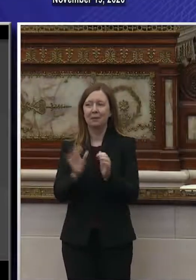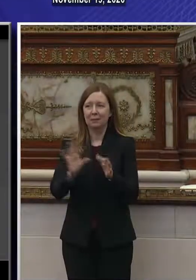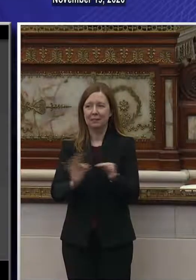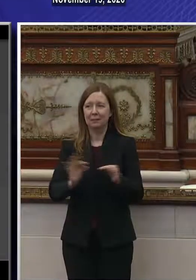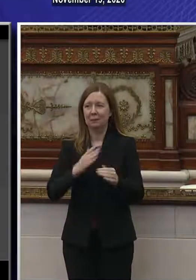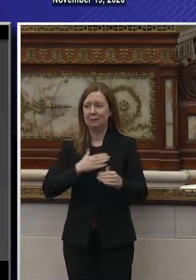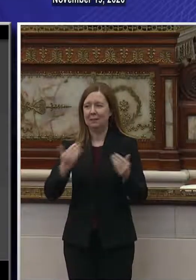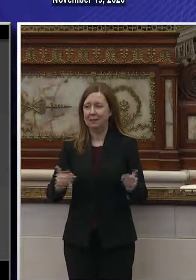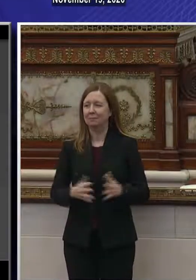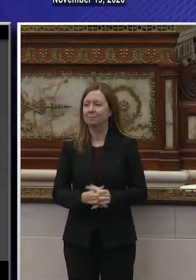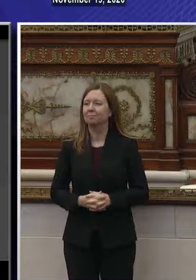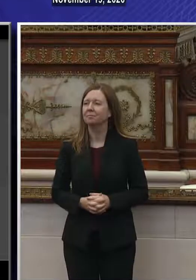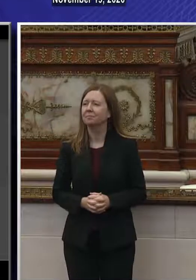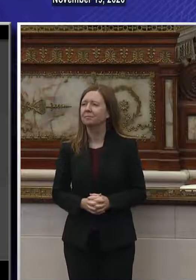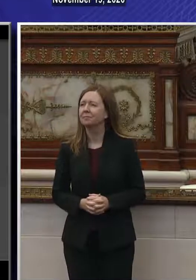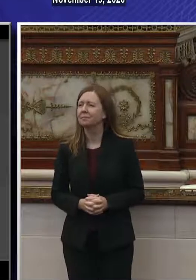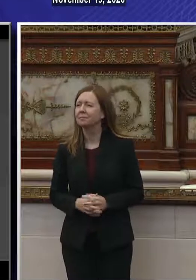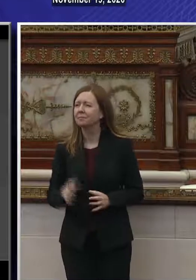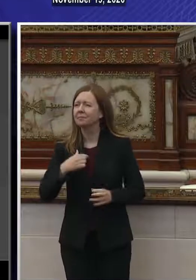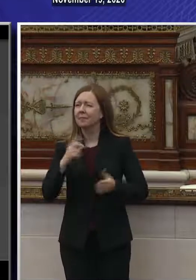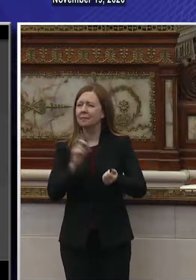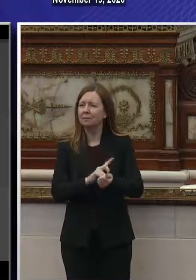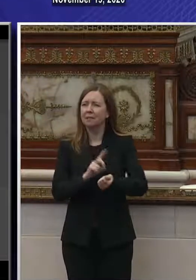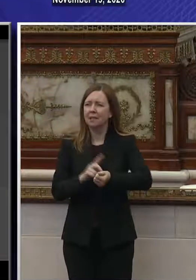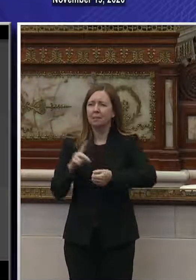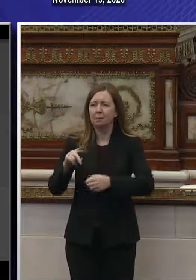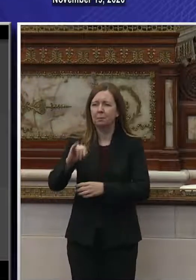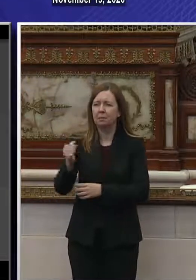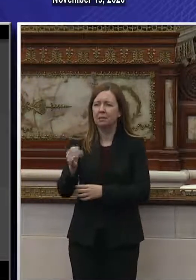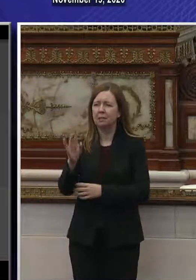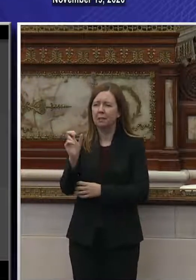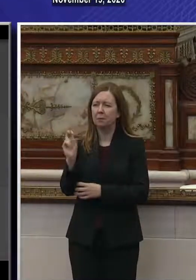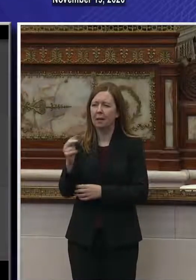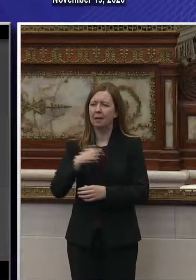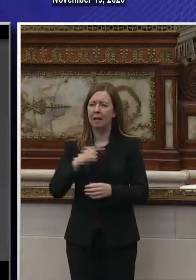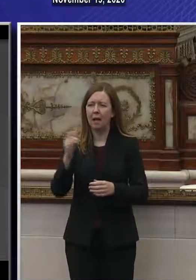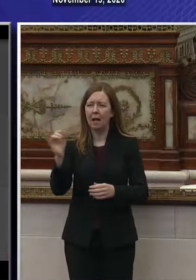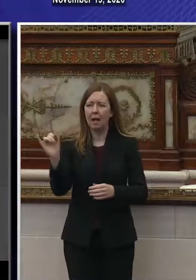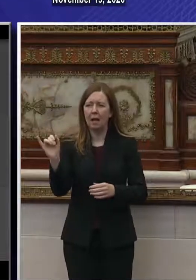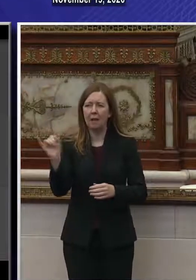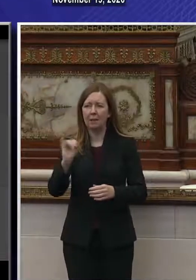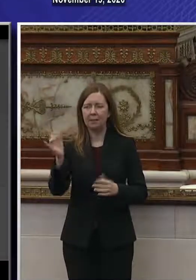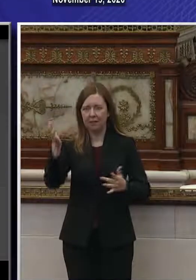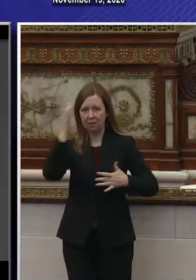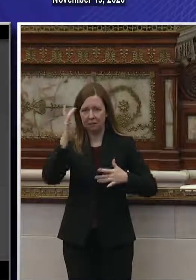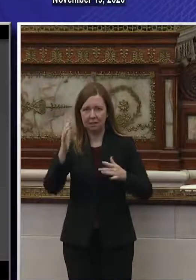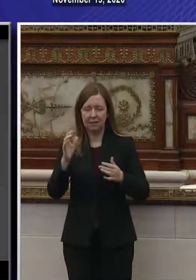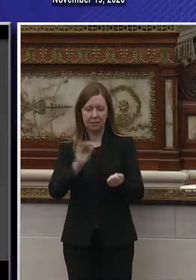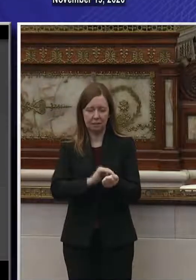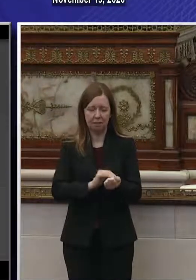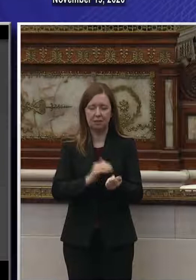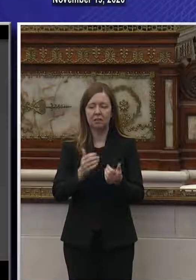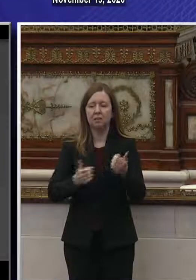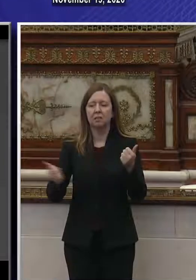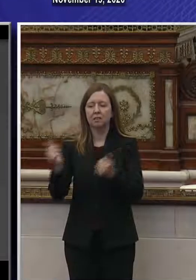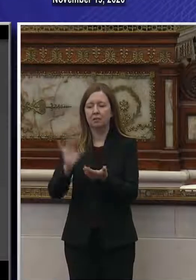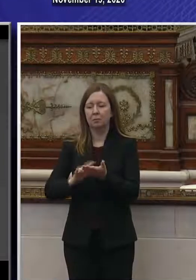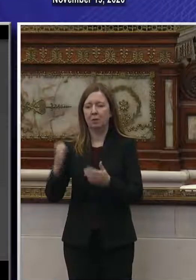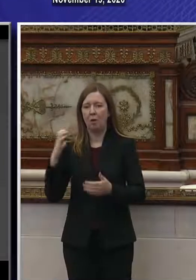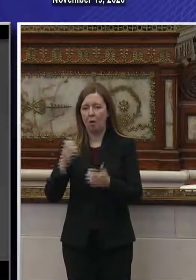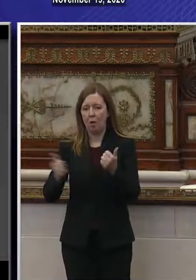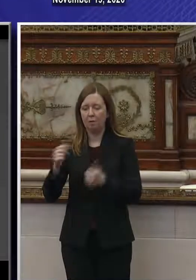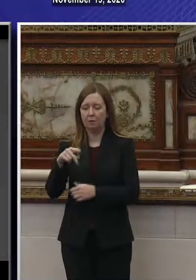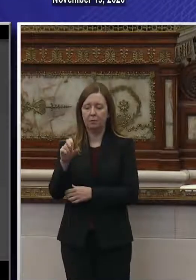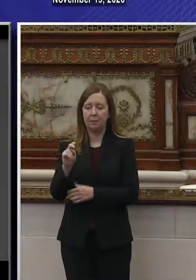testimony. I'm Dr. P.J. Brennan. I'm an infectious disease physician and chief medical officer of